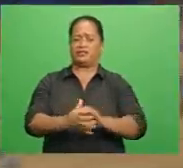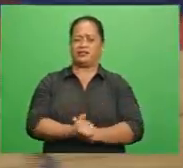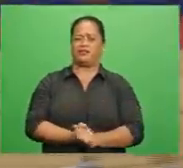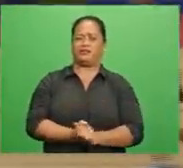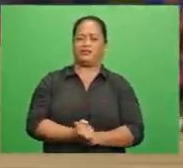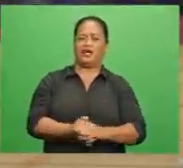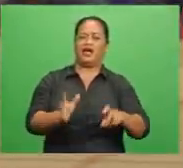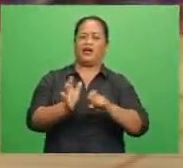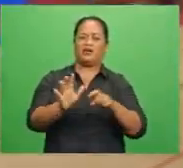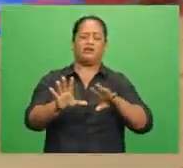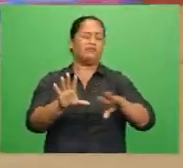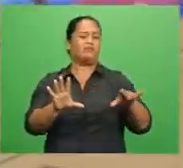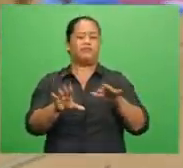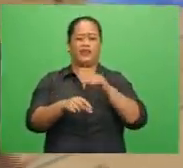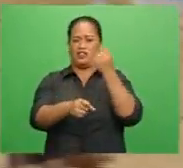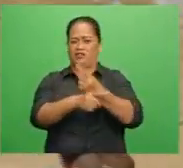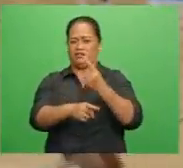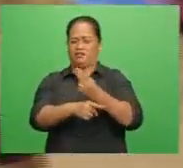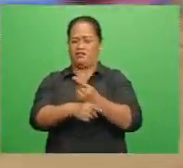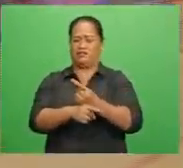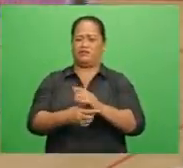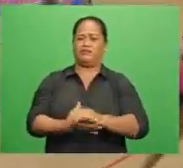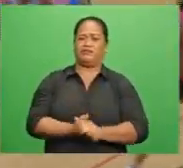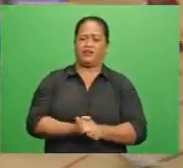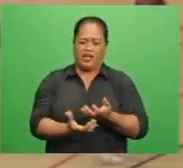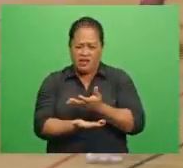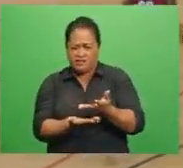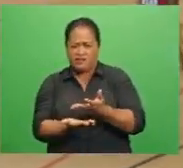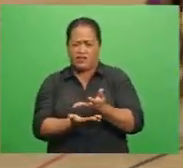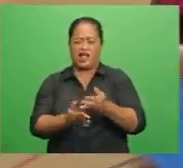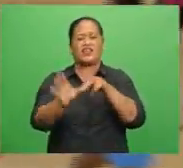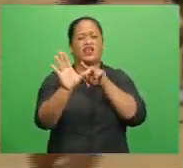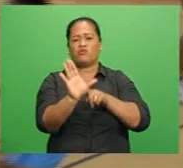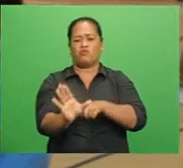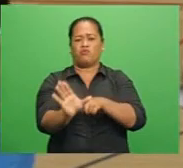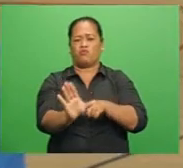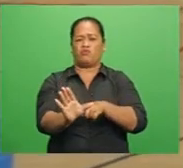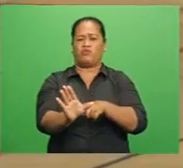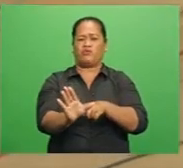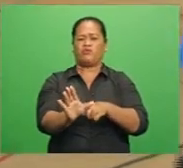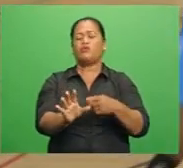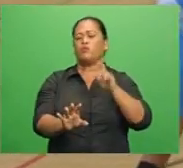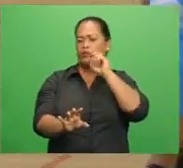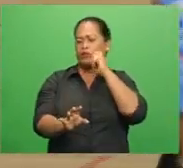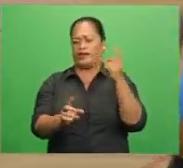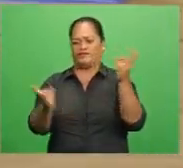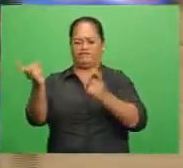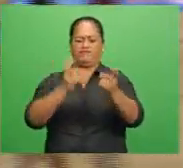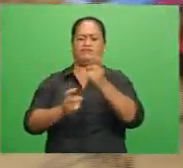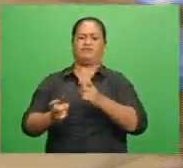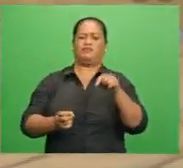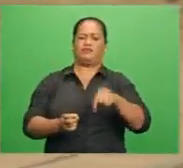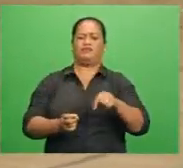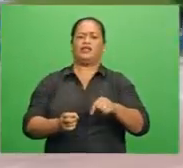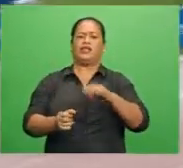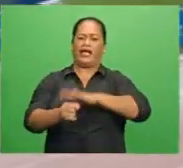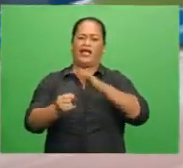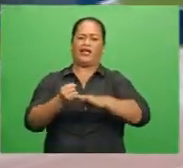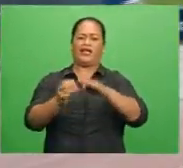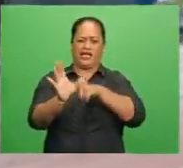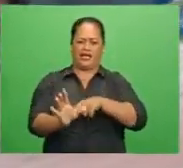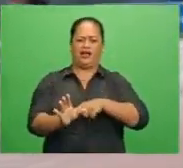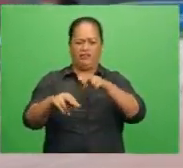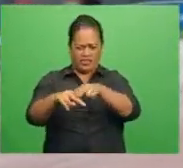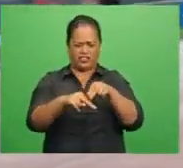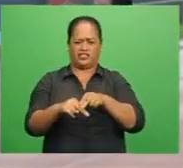So and also our national our Youth World Cup to be held at the end of the year here in Fiji. Mazie